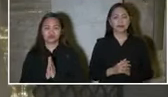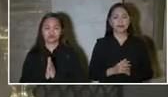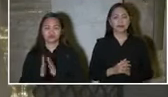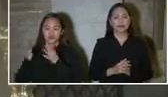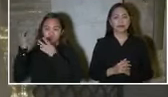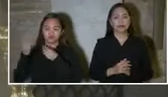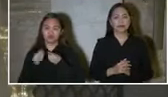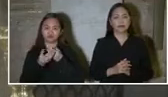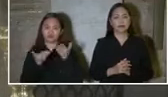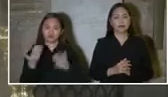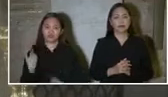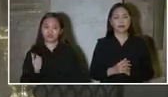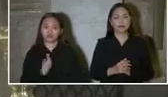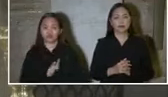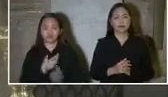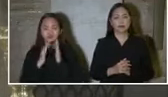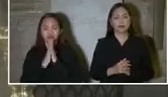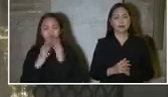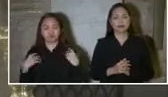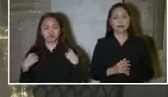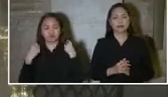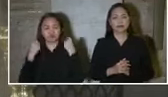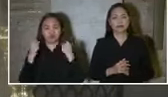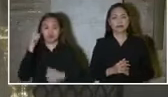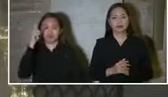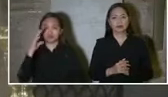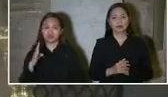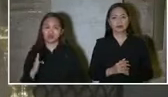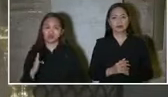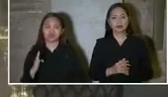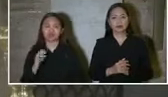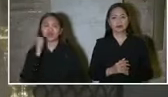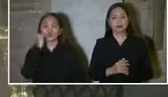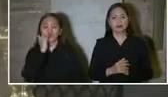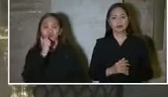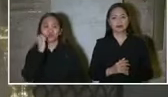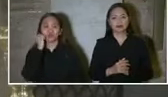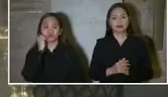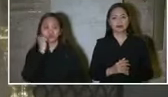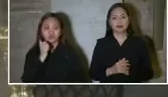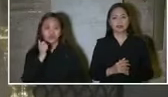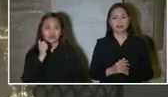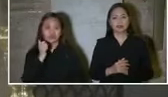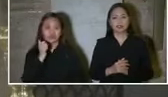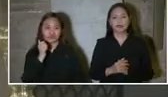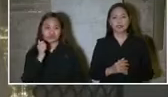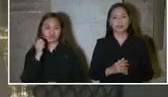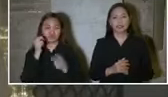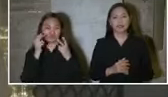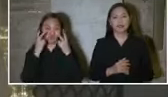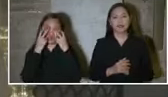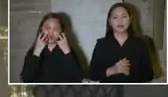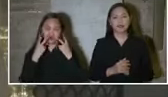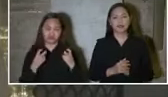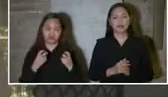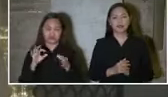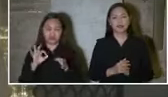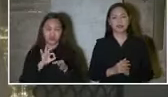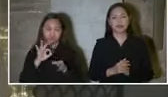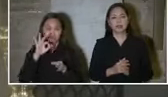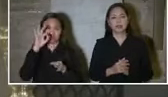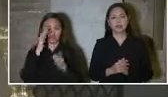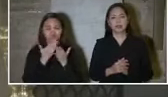Grant, we pray, Almighty God, that always pondering spiritual things,